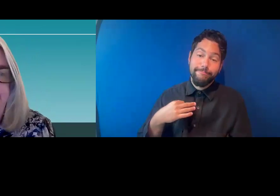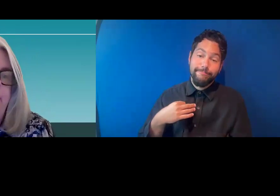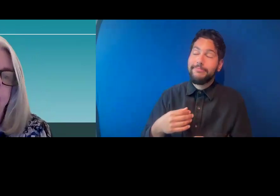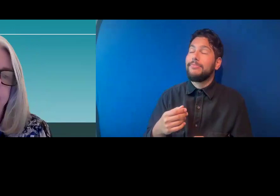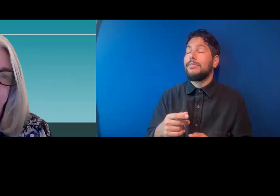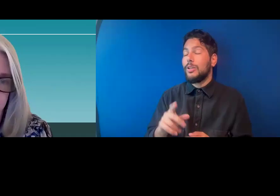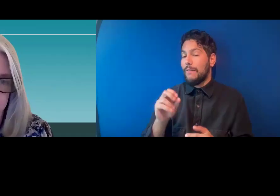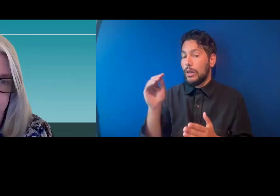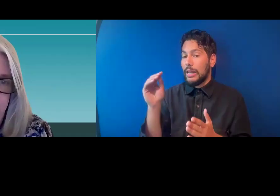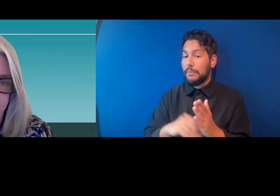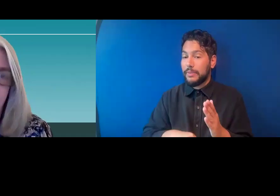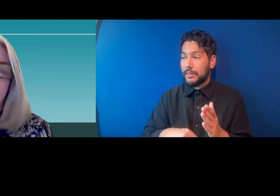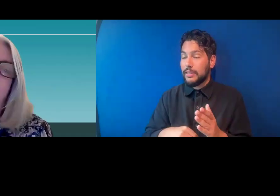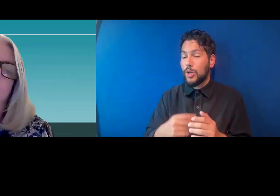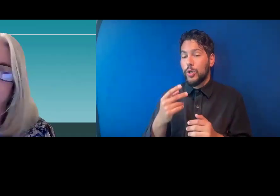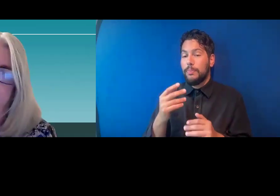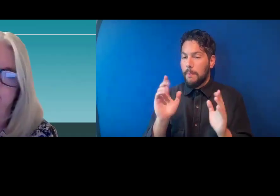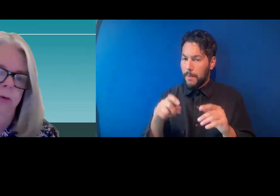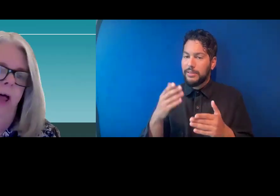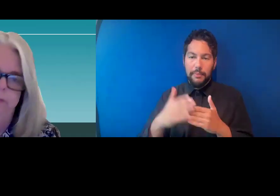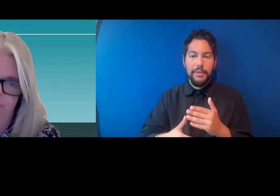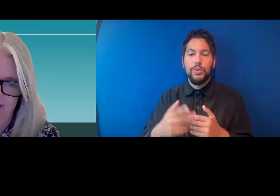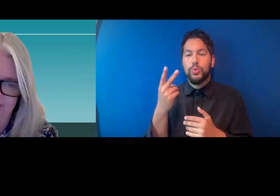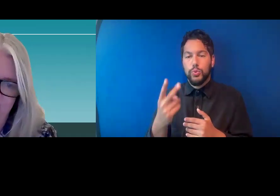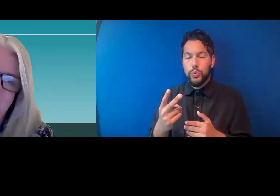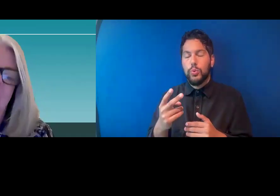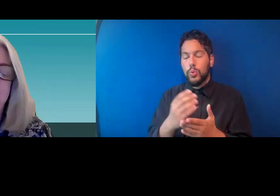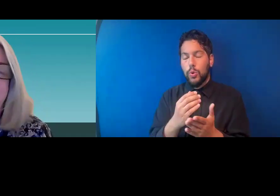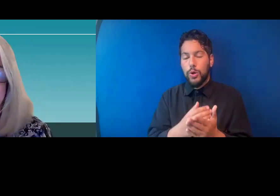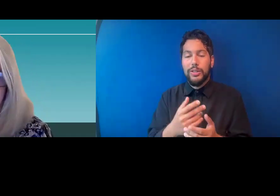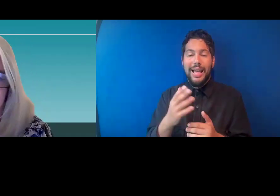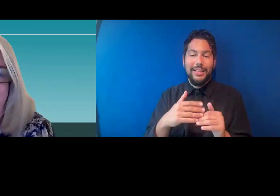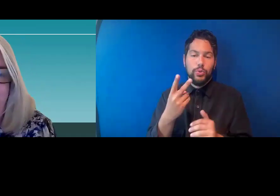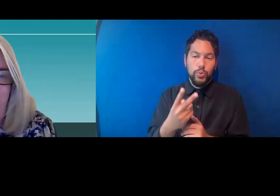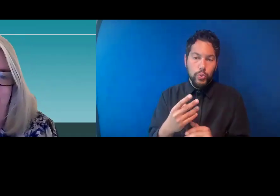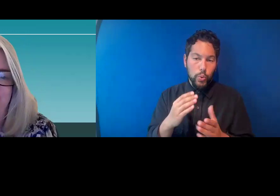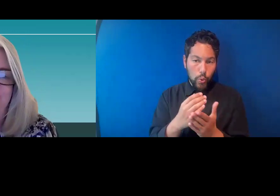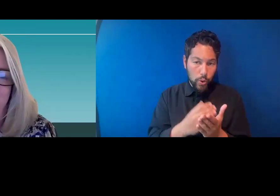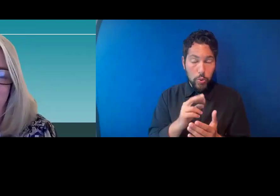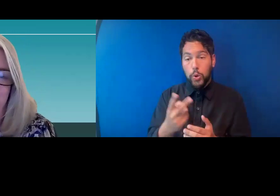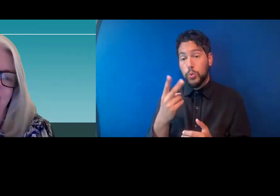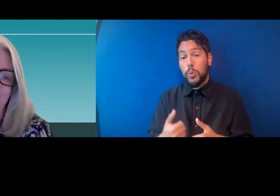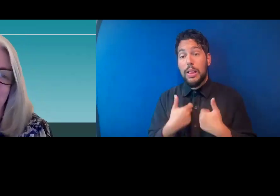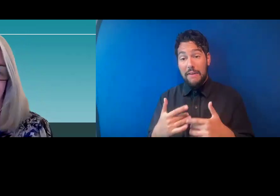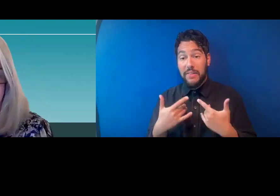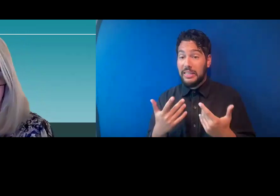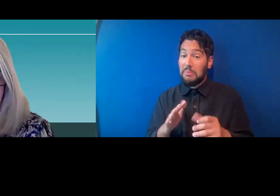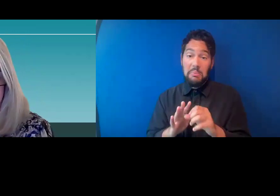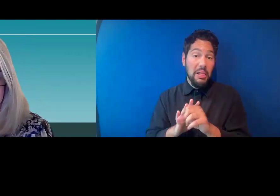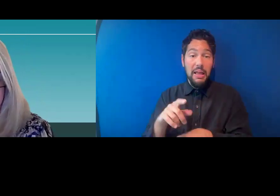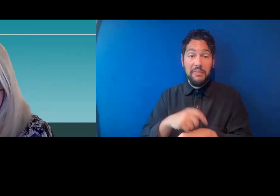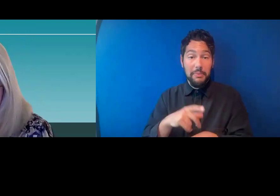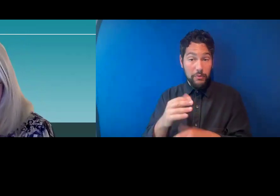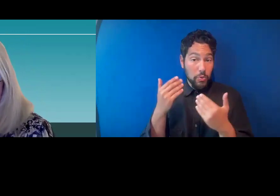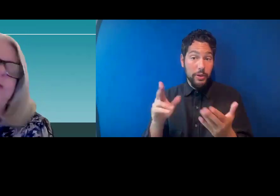have completed either 2 courses or done 2 live events, but there's still plenty of time for you to do that if you sign